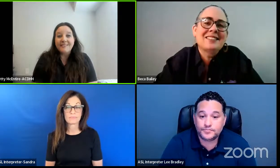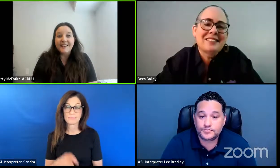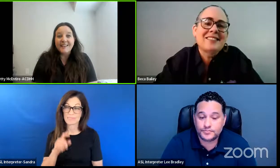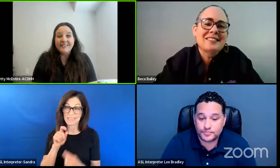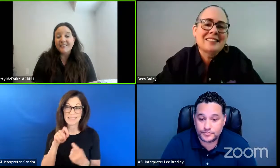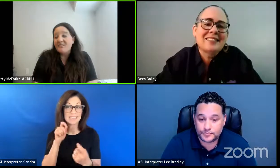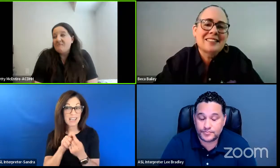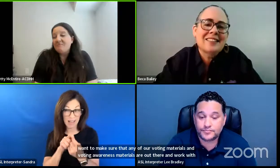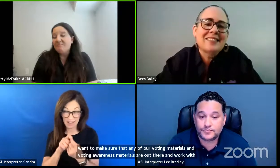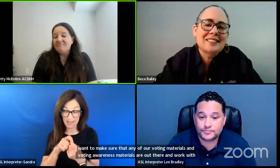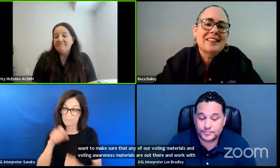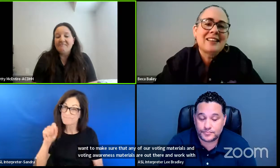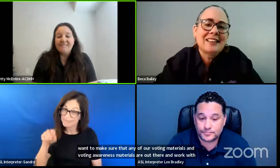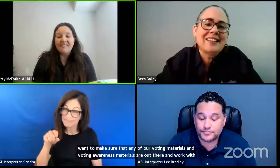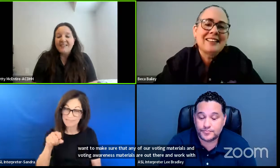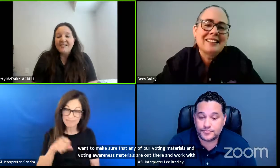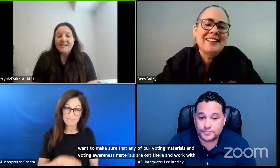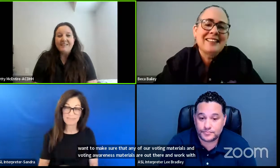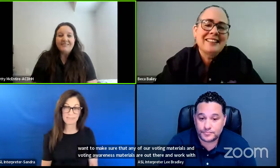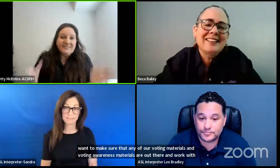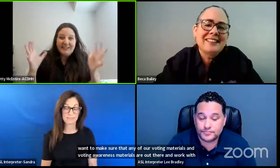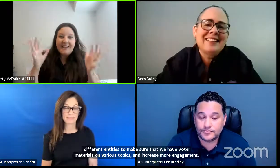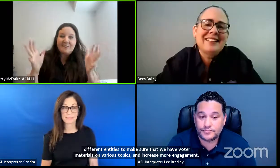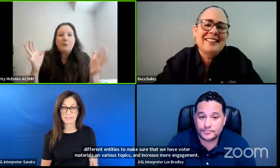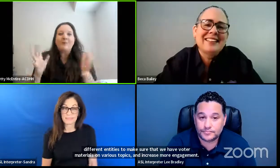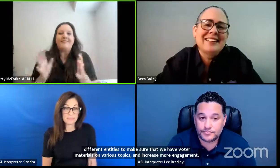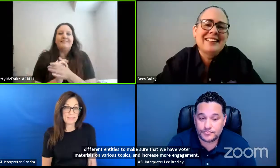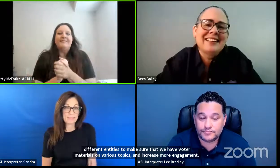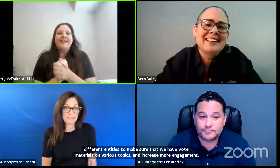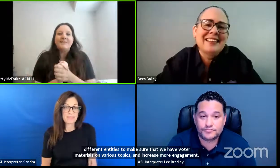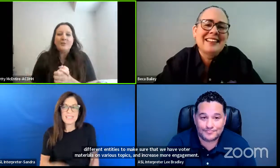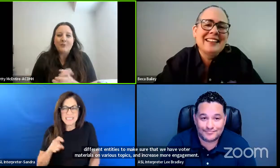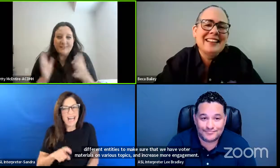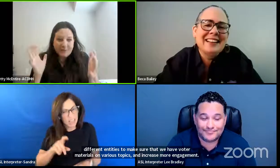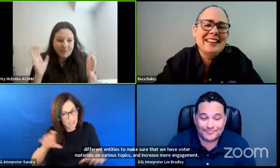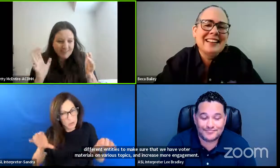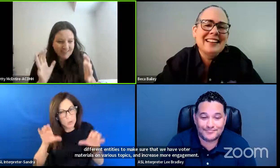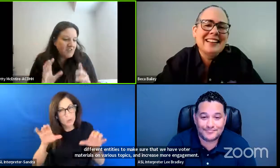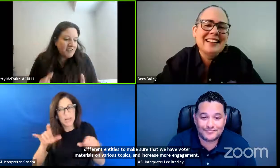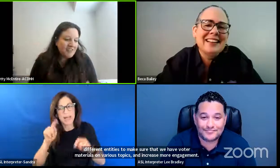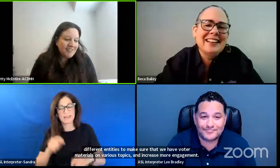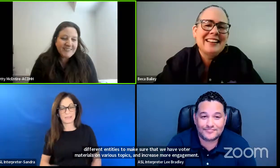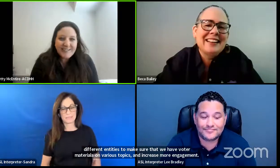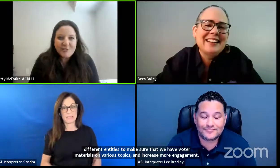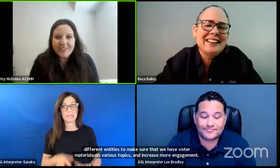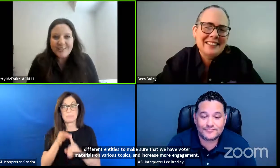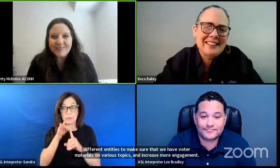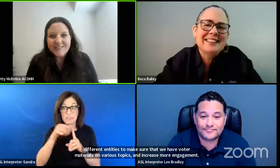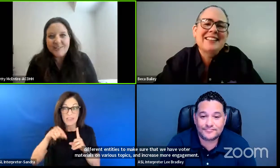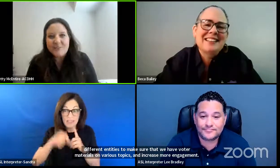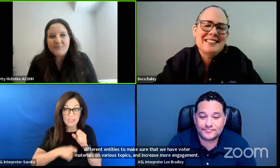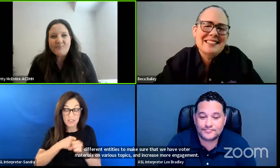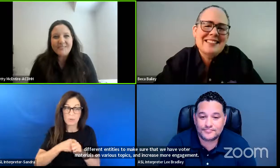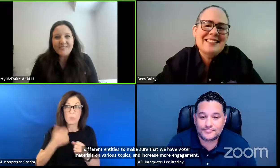Exactly. I mean, just got to do it, especially